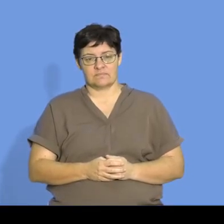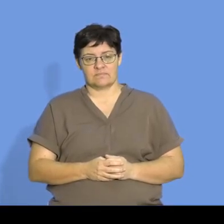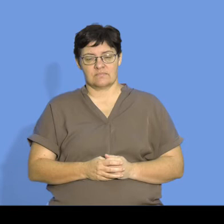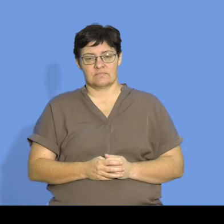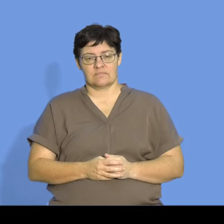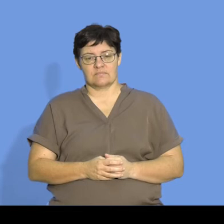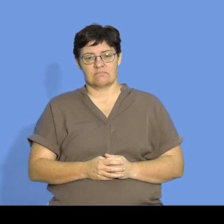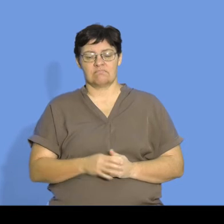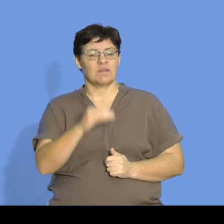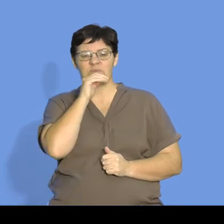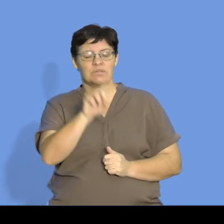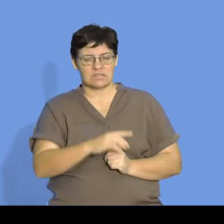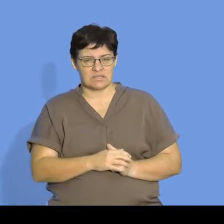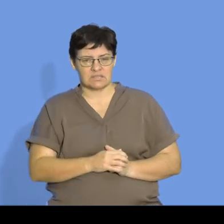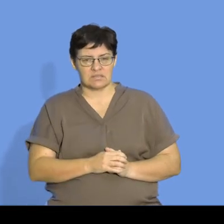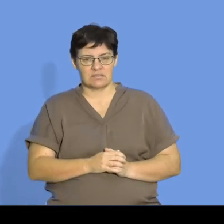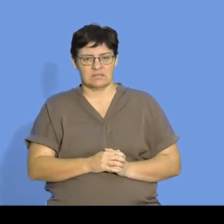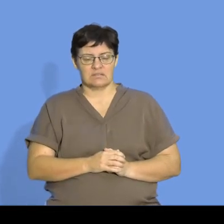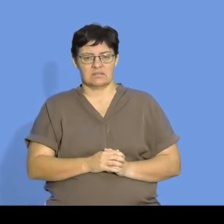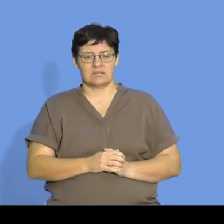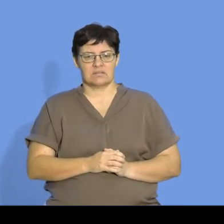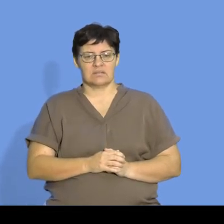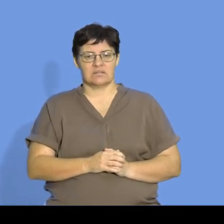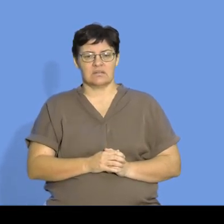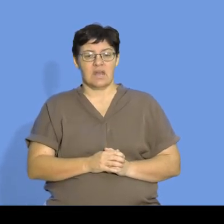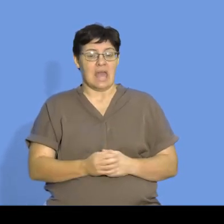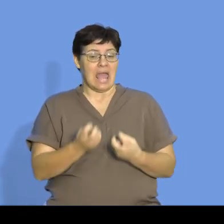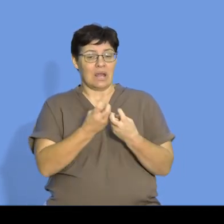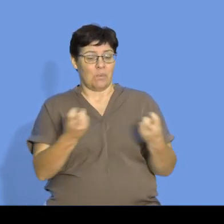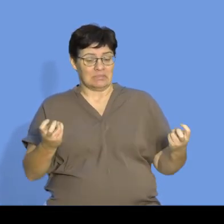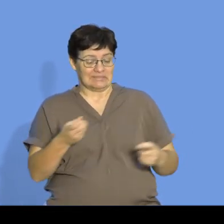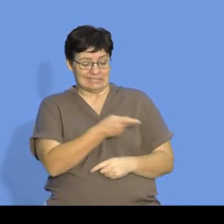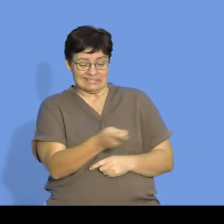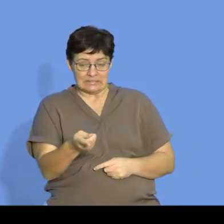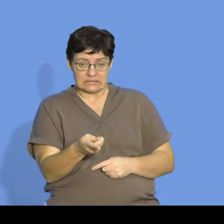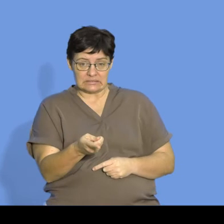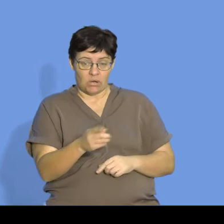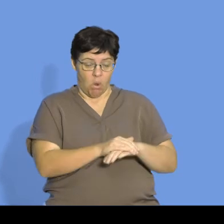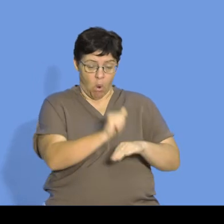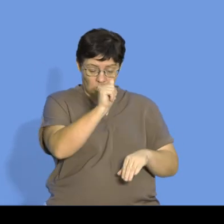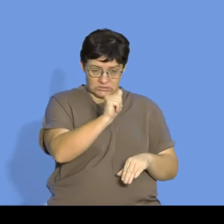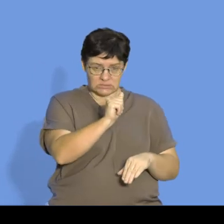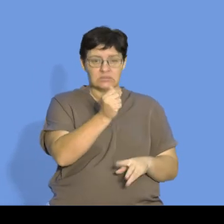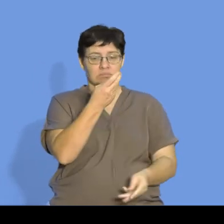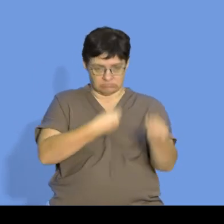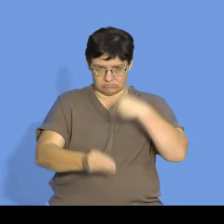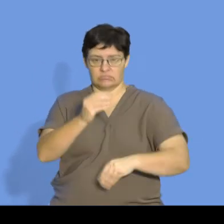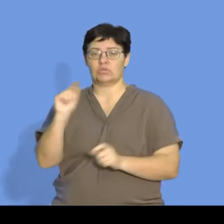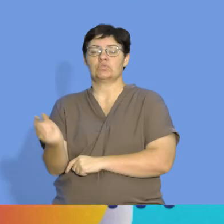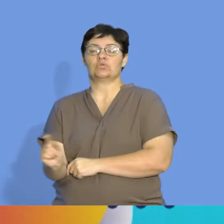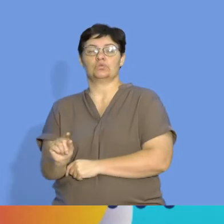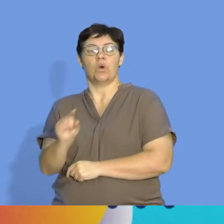also, it would mean that you have to replace old equipment sooner. Because if you're not maintaining that